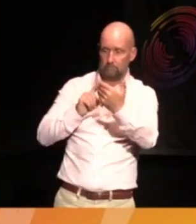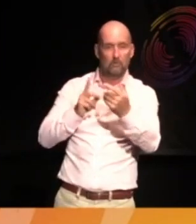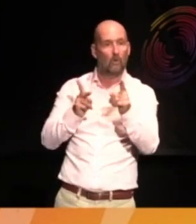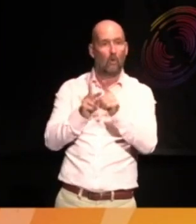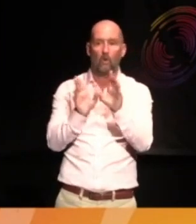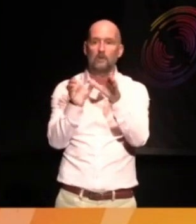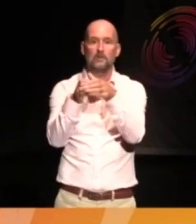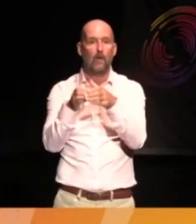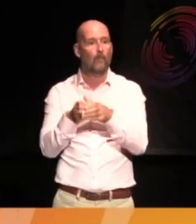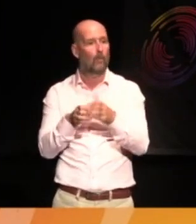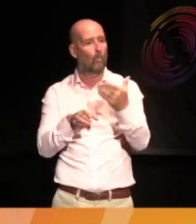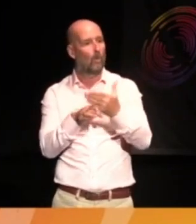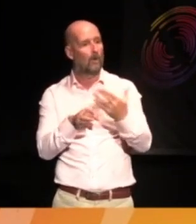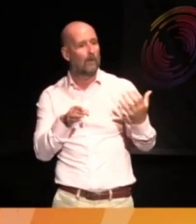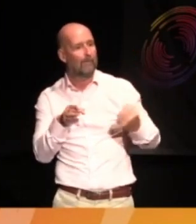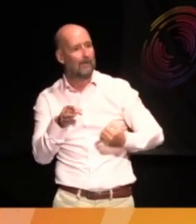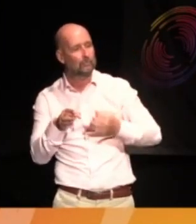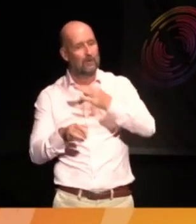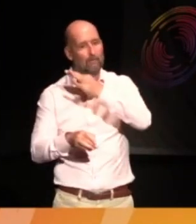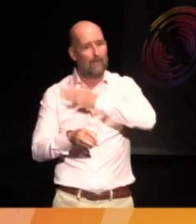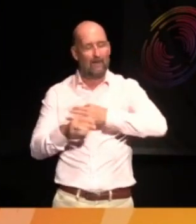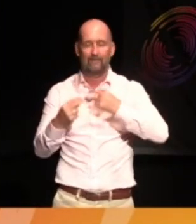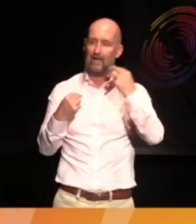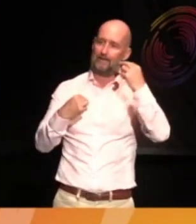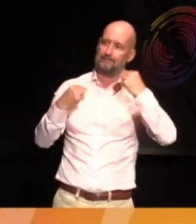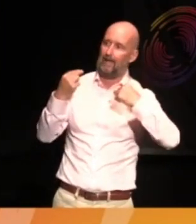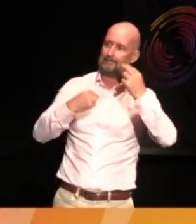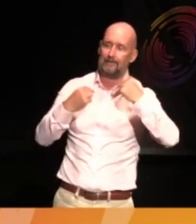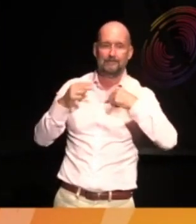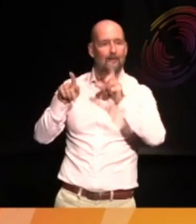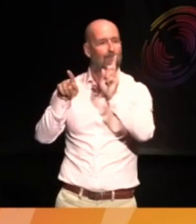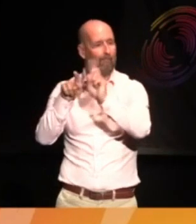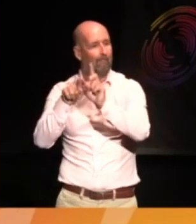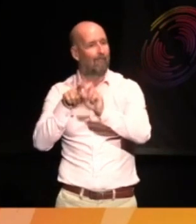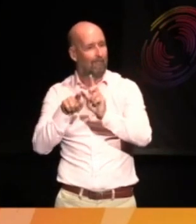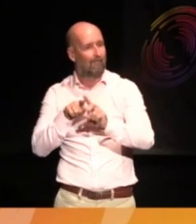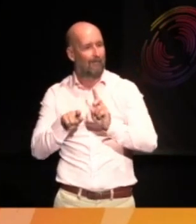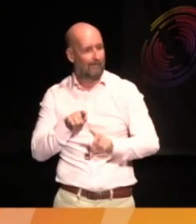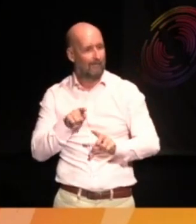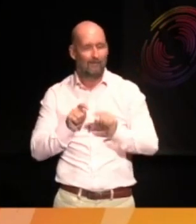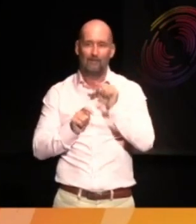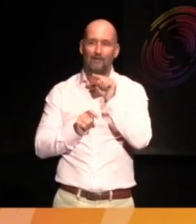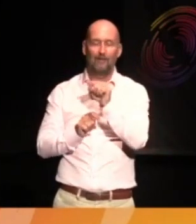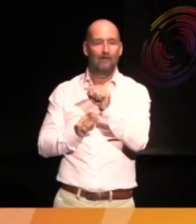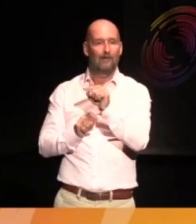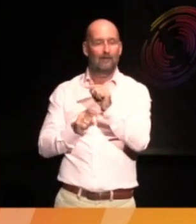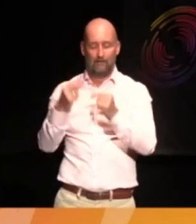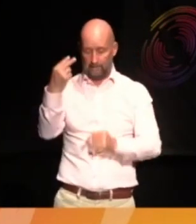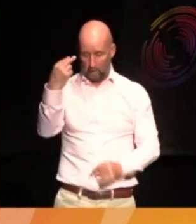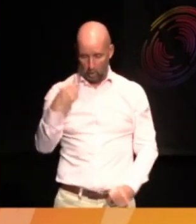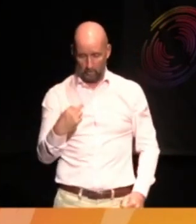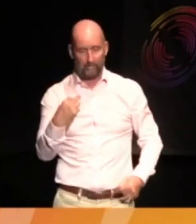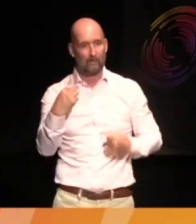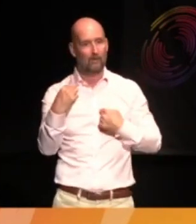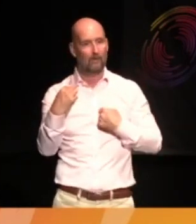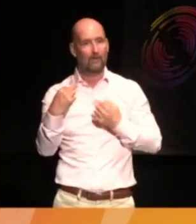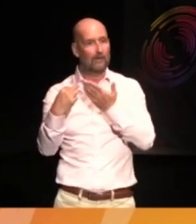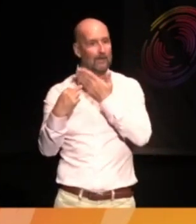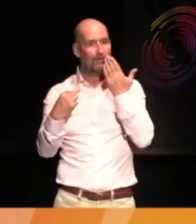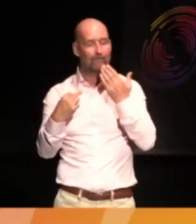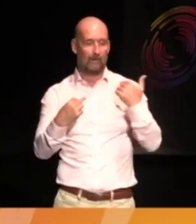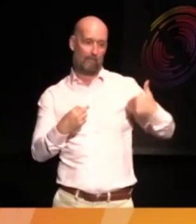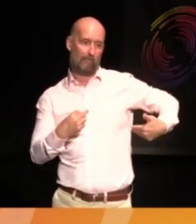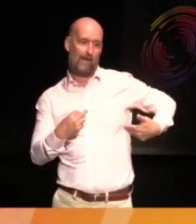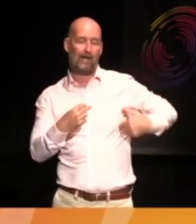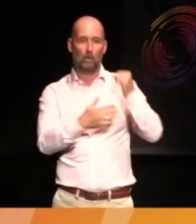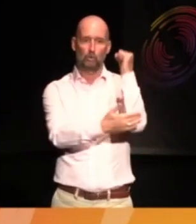for Work and Pensions and all the benefit assessors on the other, who can look at me, and if I'm not wearing a back support